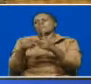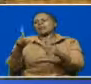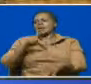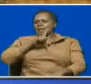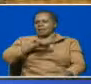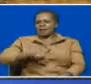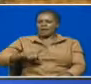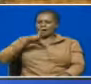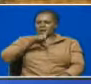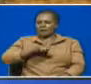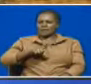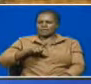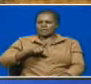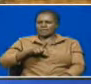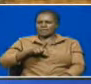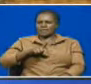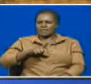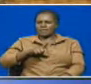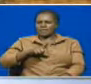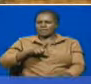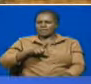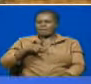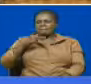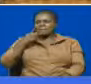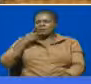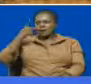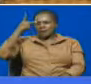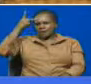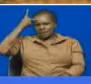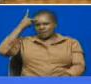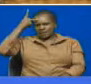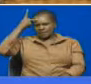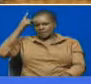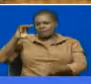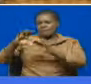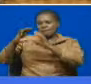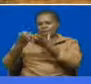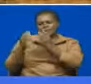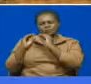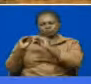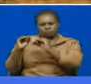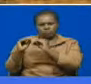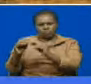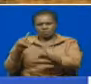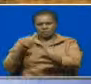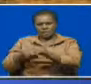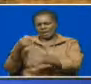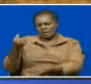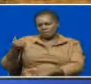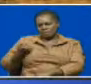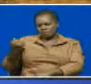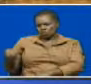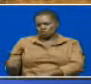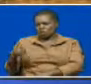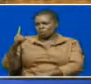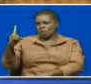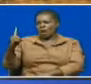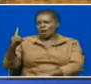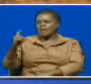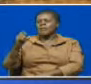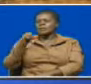to have been engaged in a parenting, let me call it class, when our daughter was just about a year and a